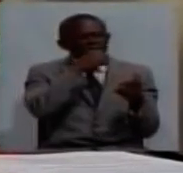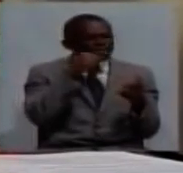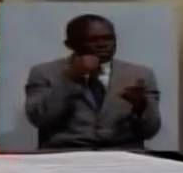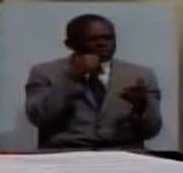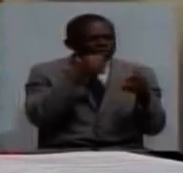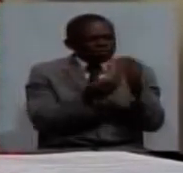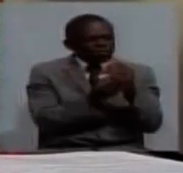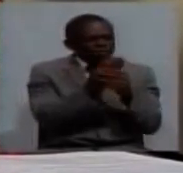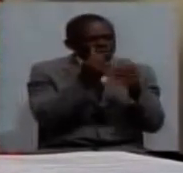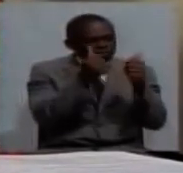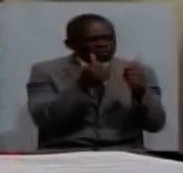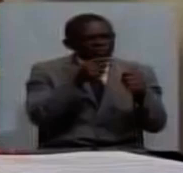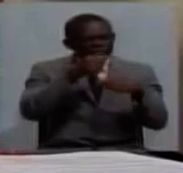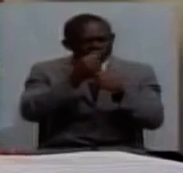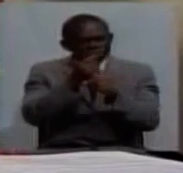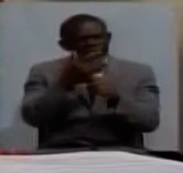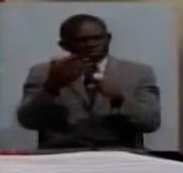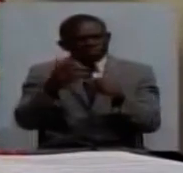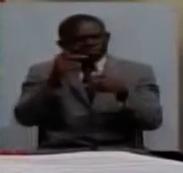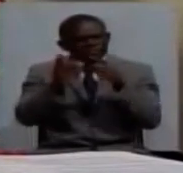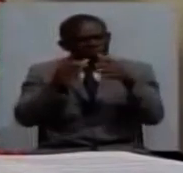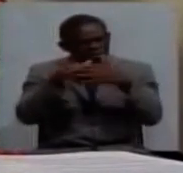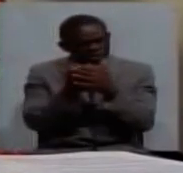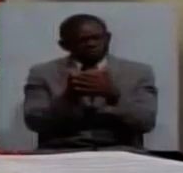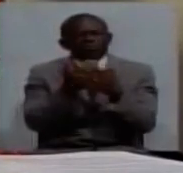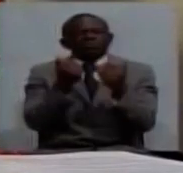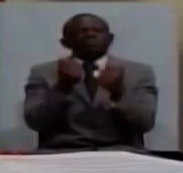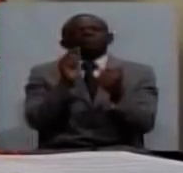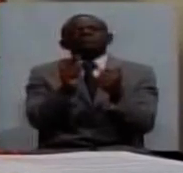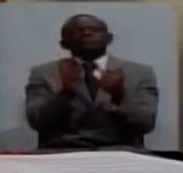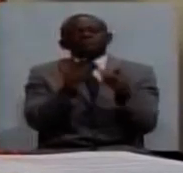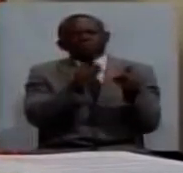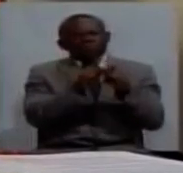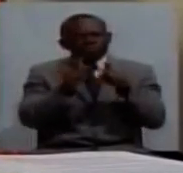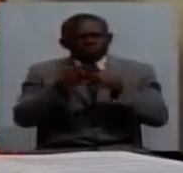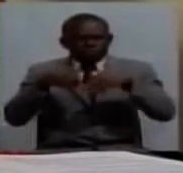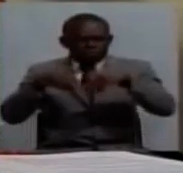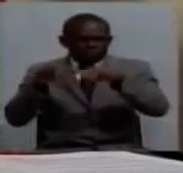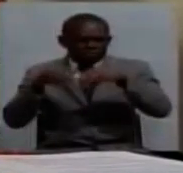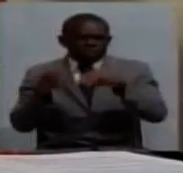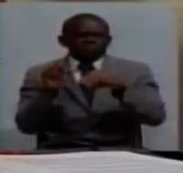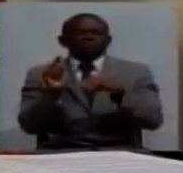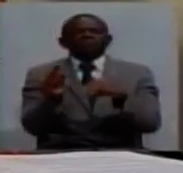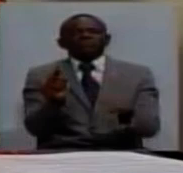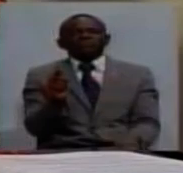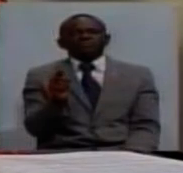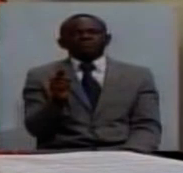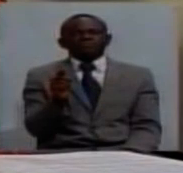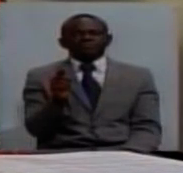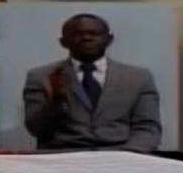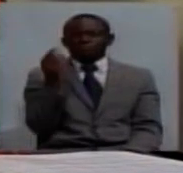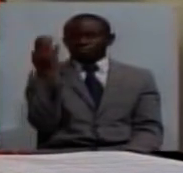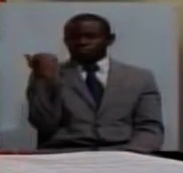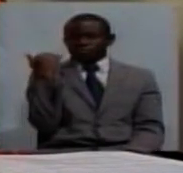manufacturing and processing? And then, of course, marketing and distribution. So you've heard the president talk about us becoming